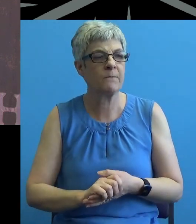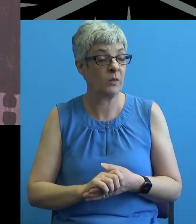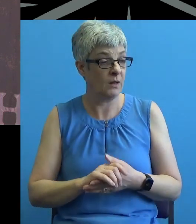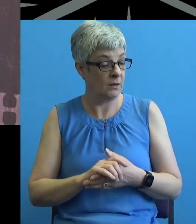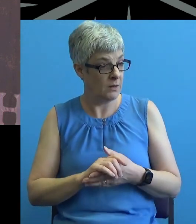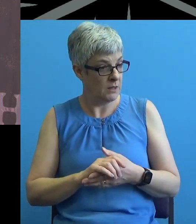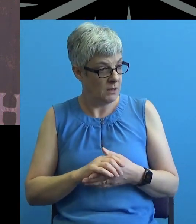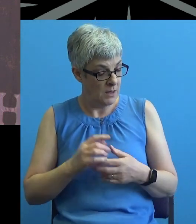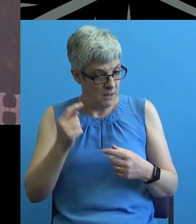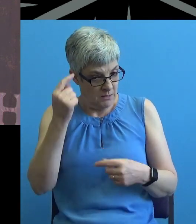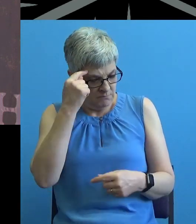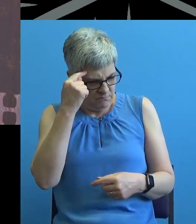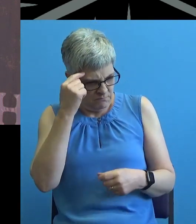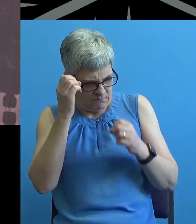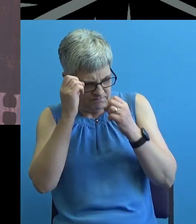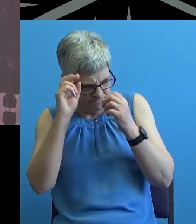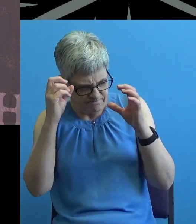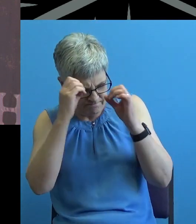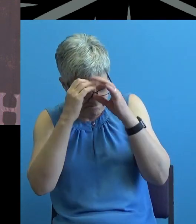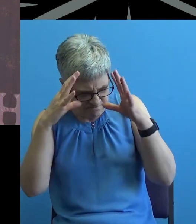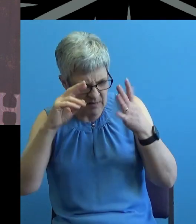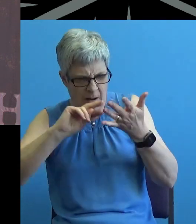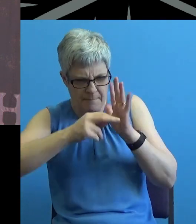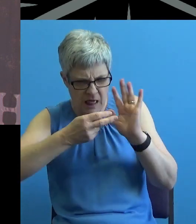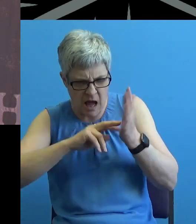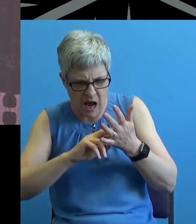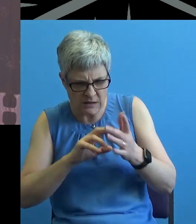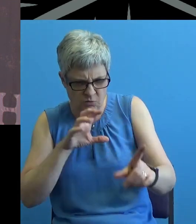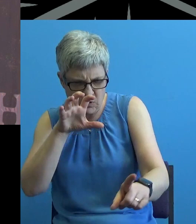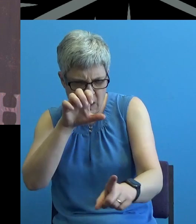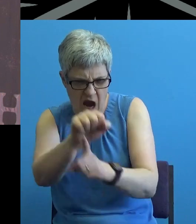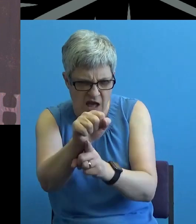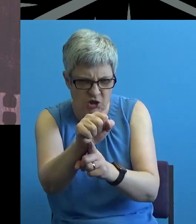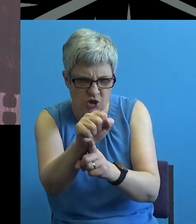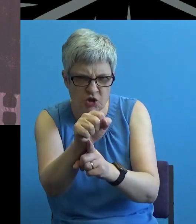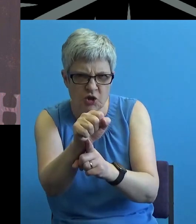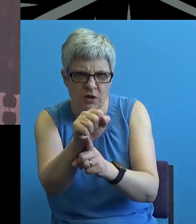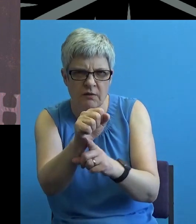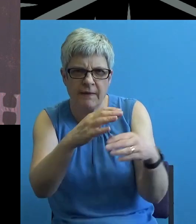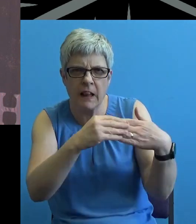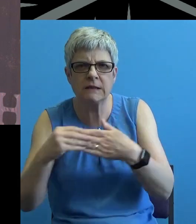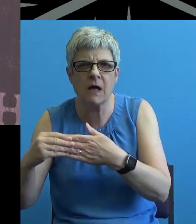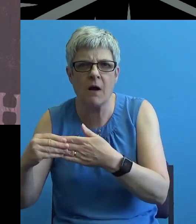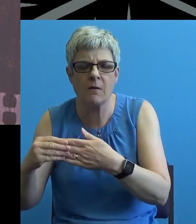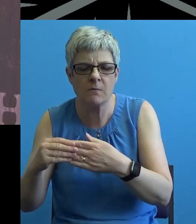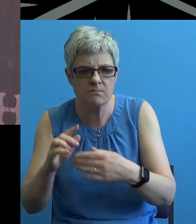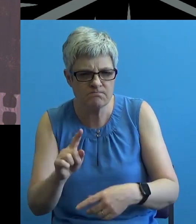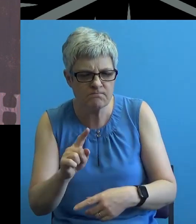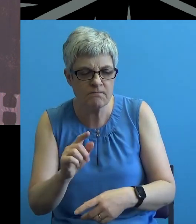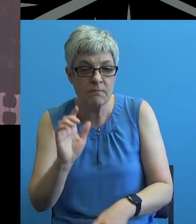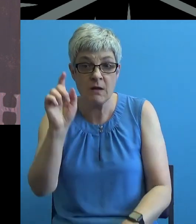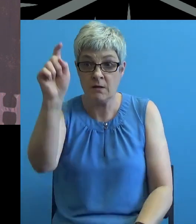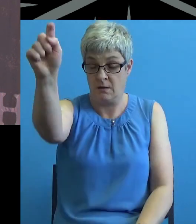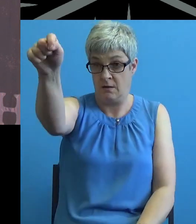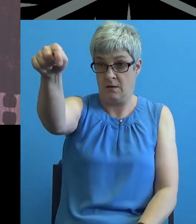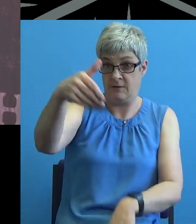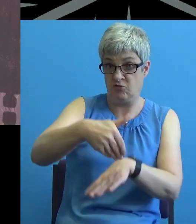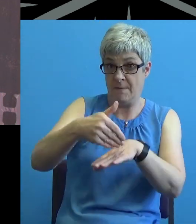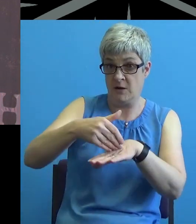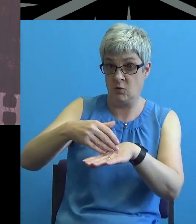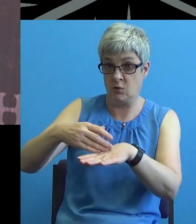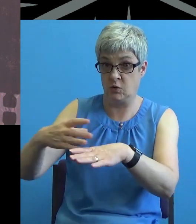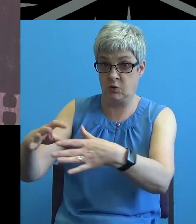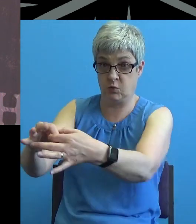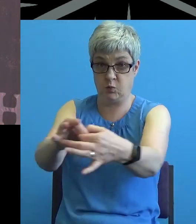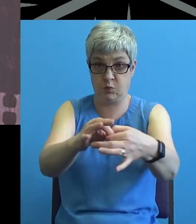As he forms in his mind a plan to capture the ringleader. On the other side of town, the criminals have